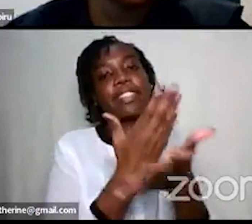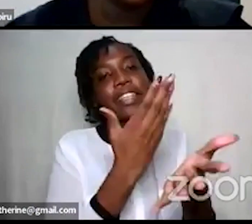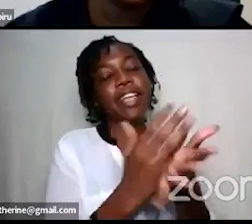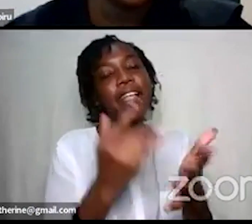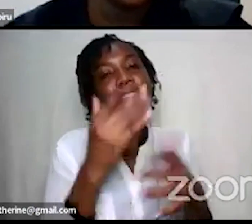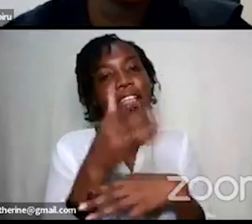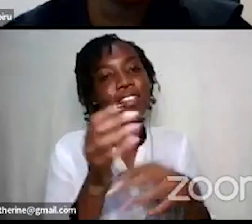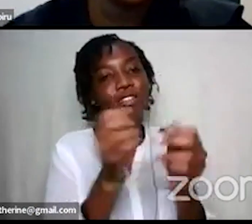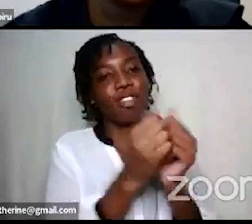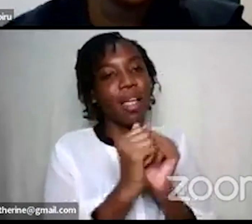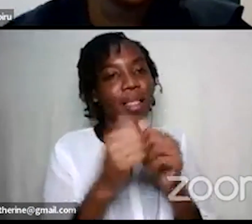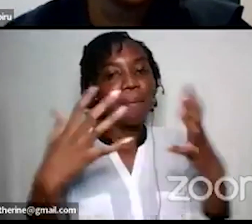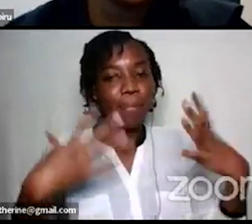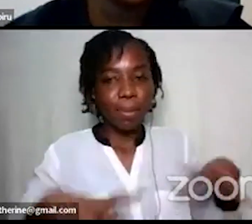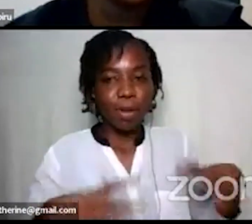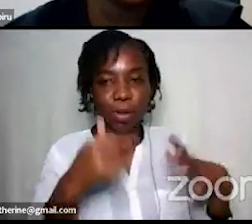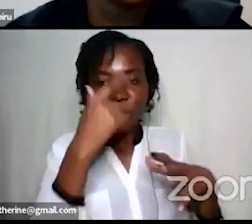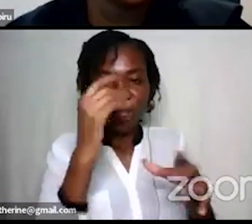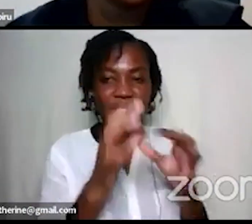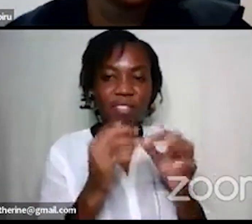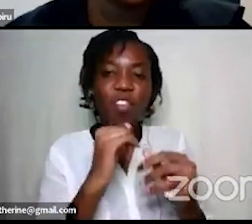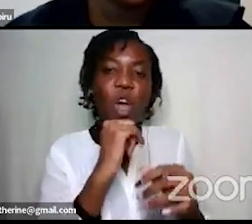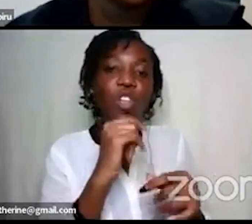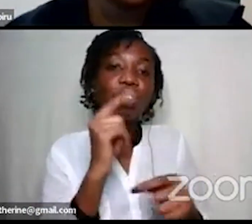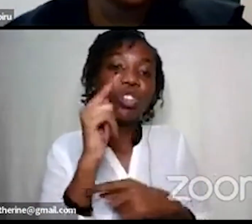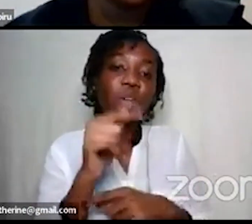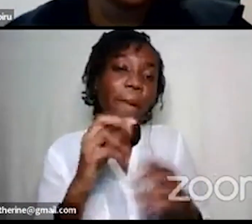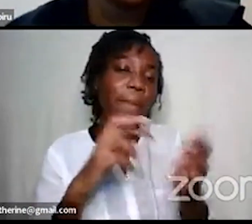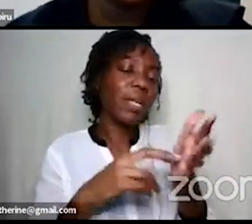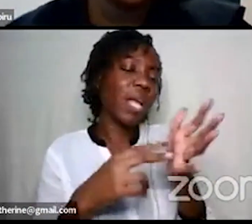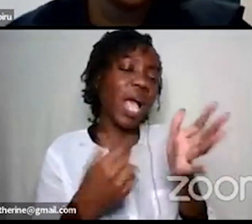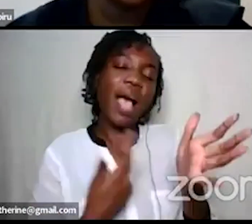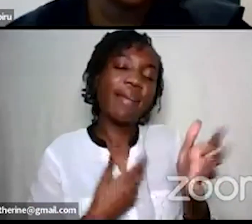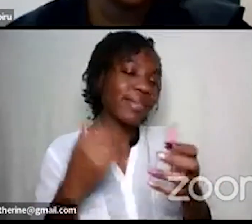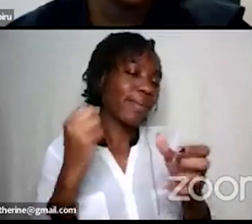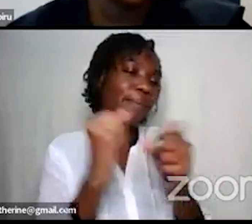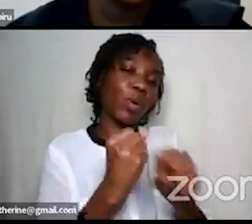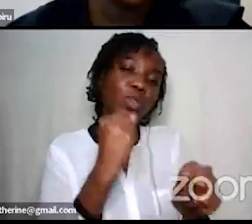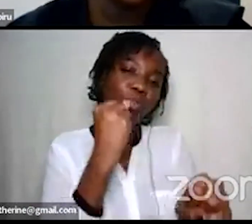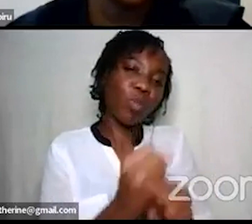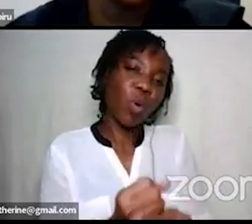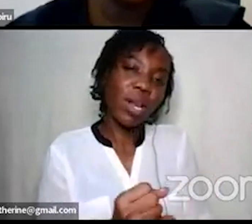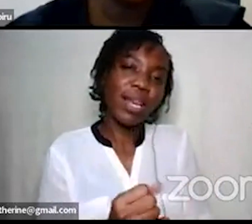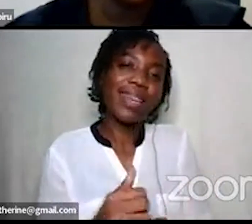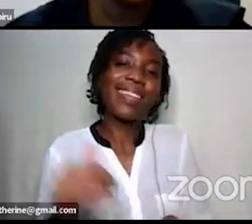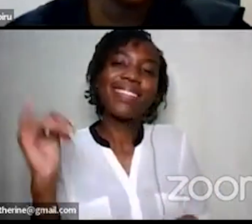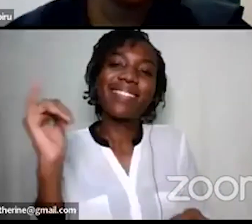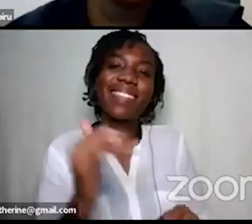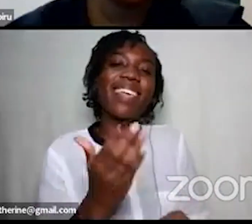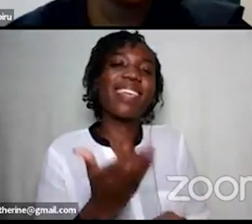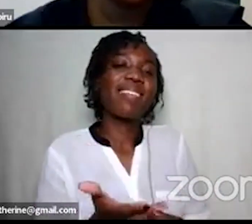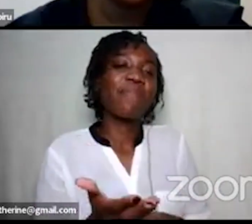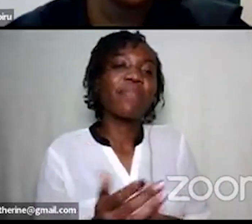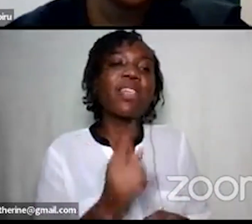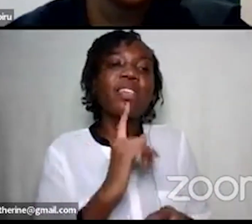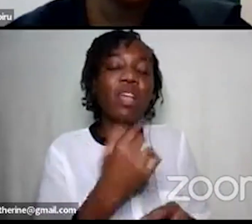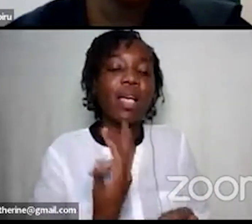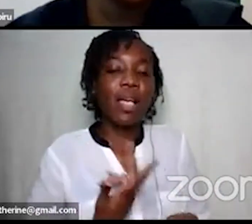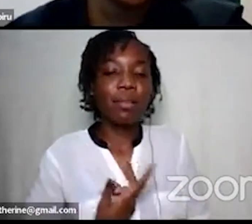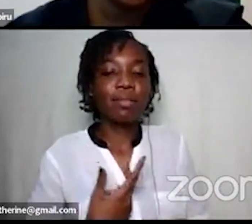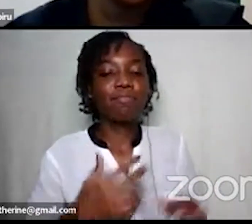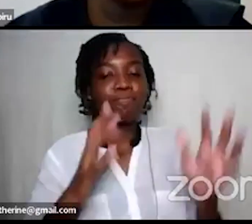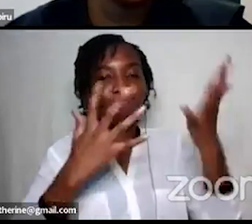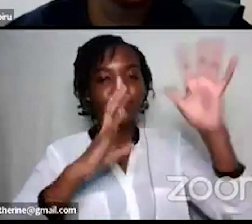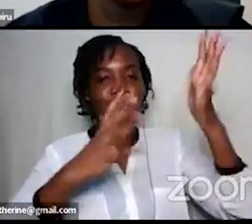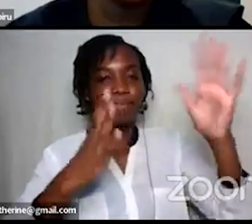people, because if it weren't for you, I do not think that we'll be able to sustain this, actually. So we appreciate you very much.